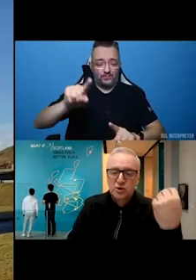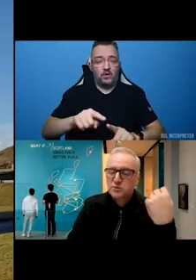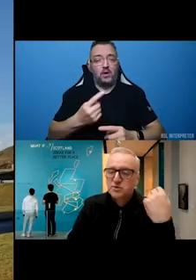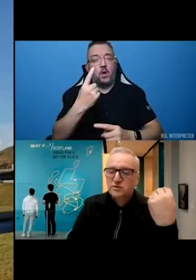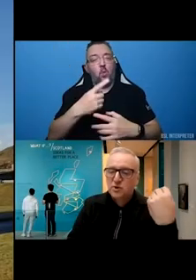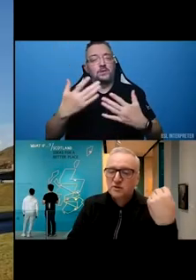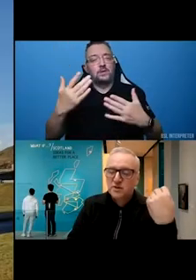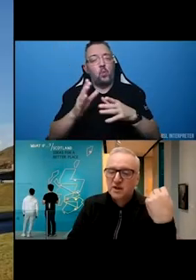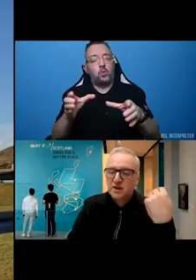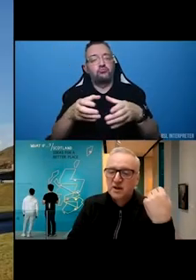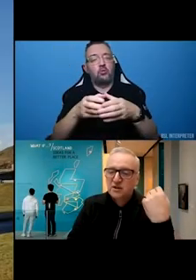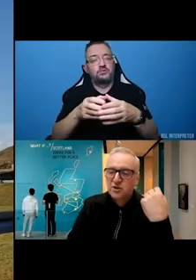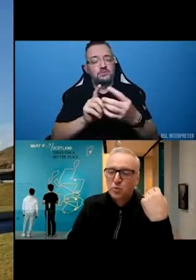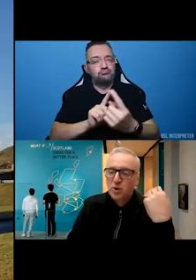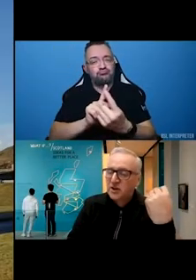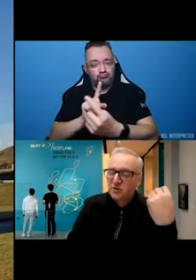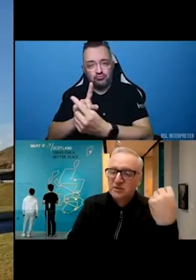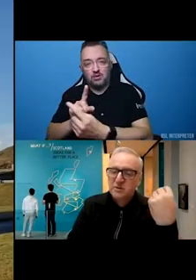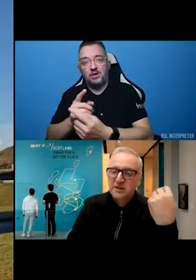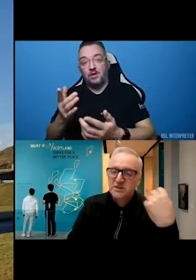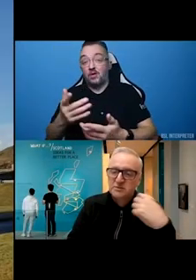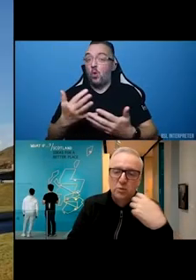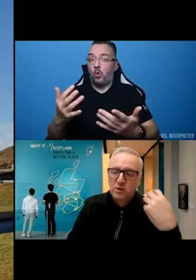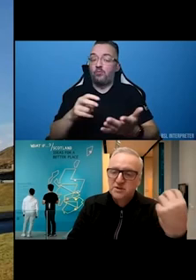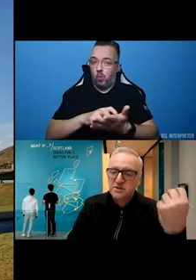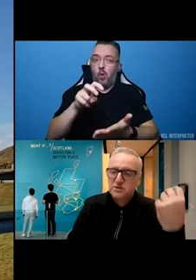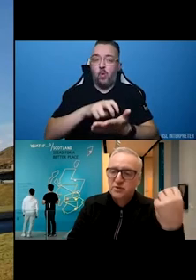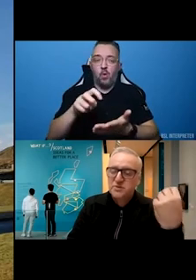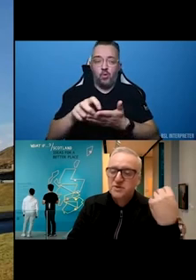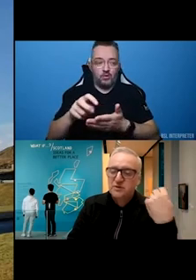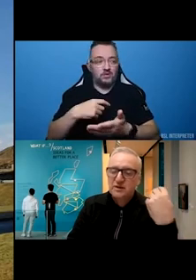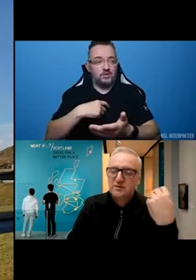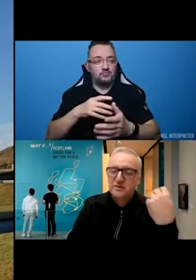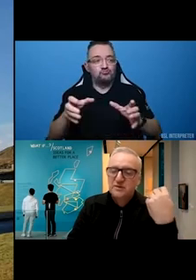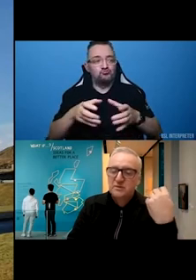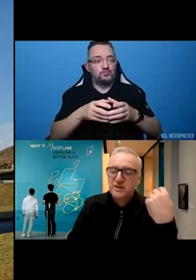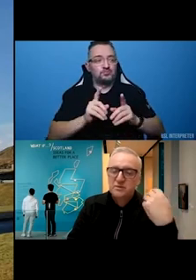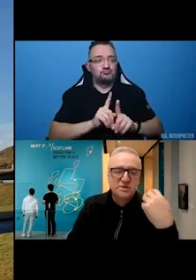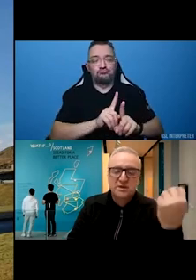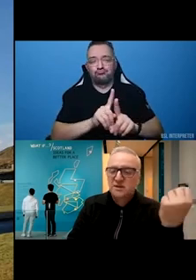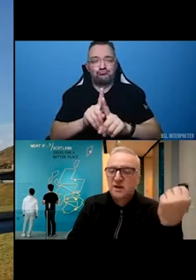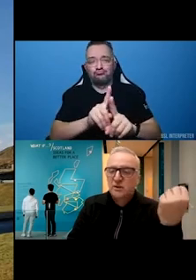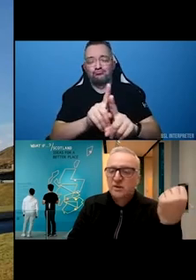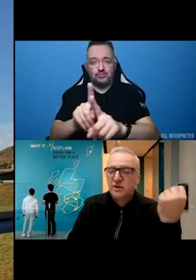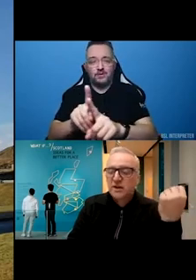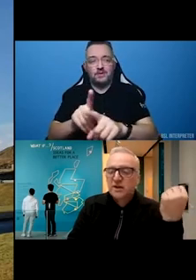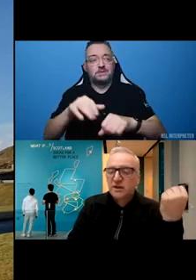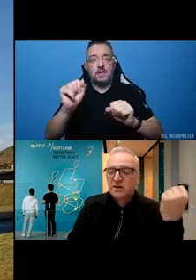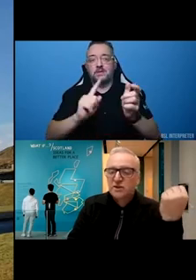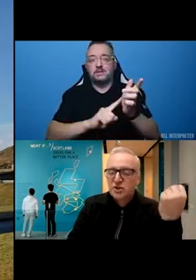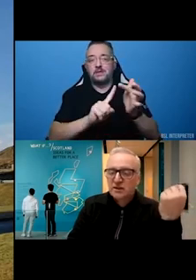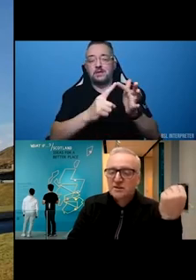day workshops, which involved a lot of walking around the places. We walked as groups around the places. We started in Lerwick